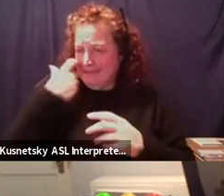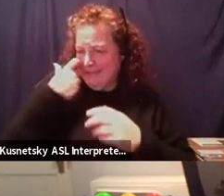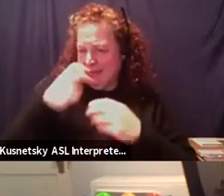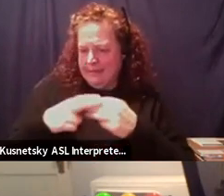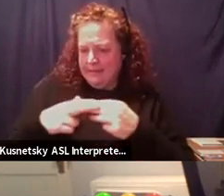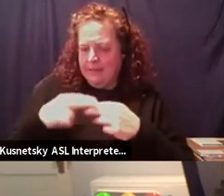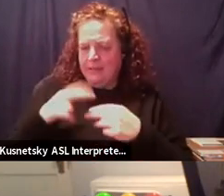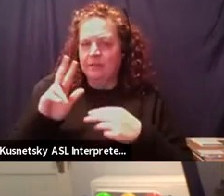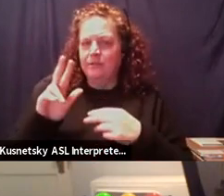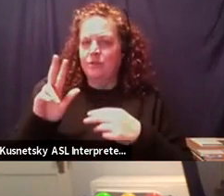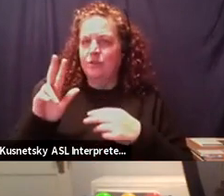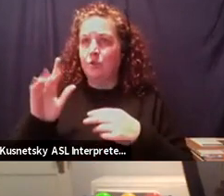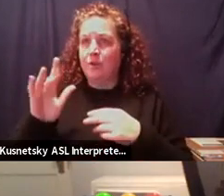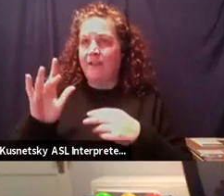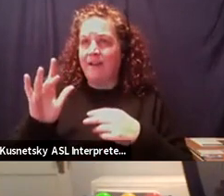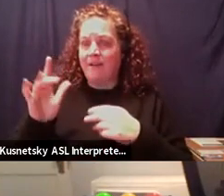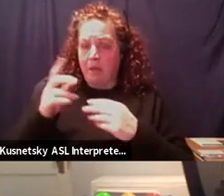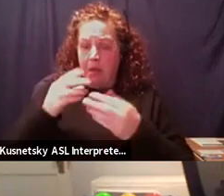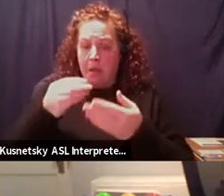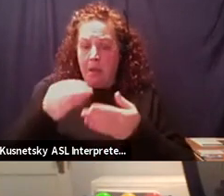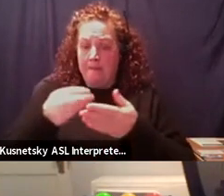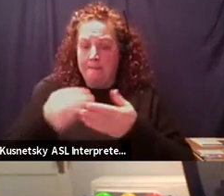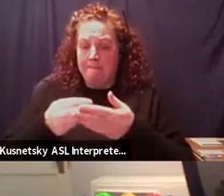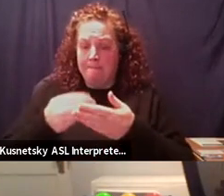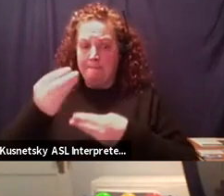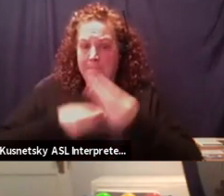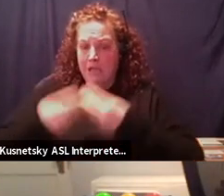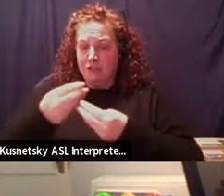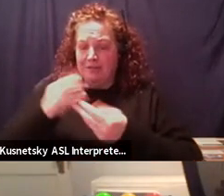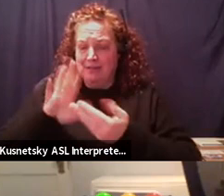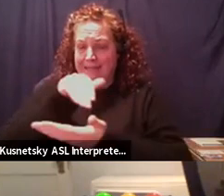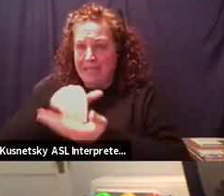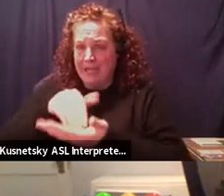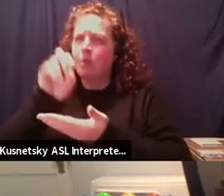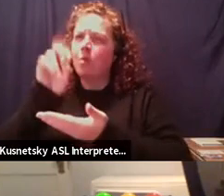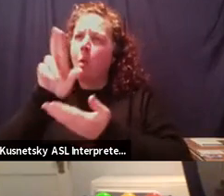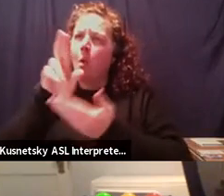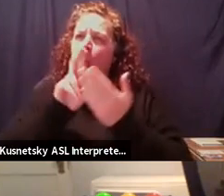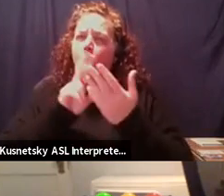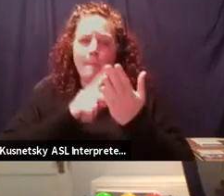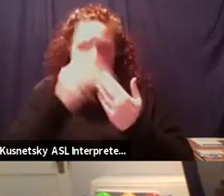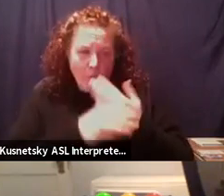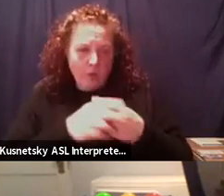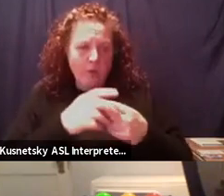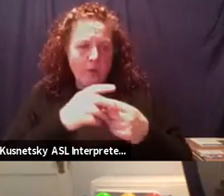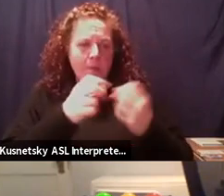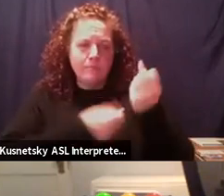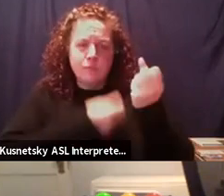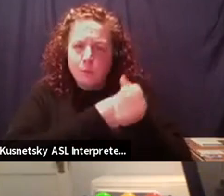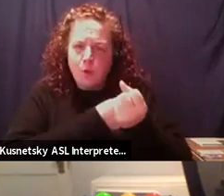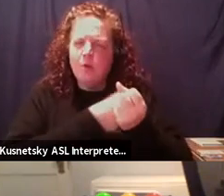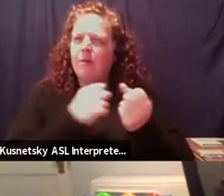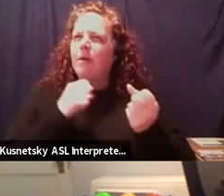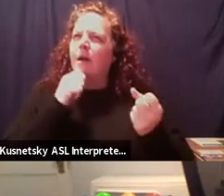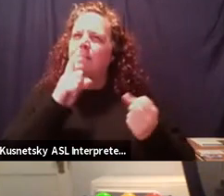25? Like, would it be budgeted centrally, or would that be programmatic support? I'm not sure,